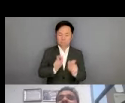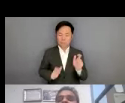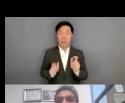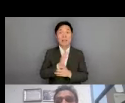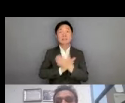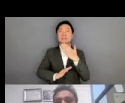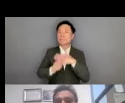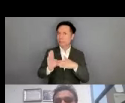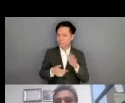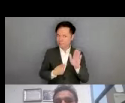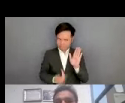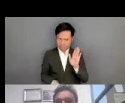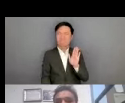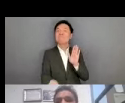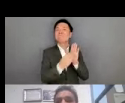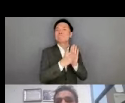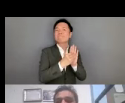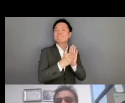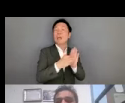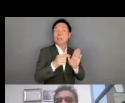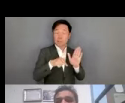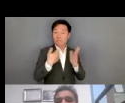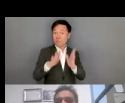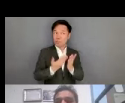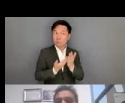was delivered before OHCHR, I think